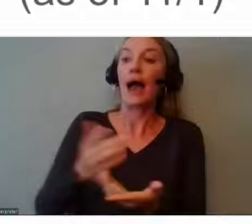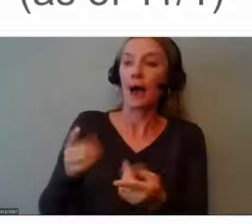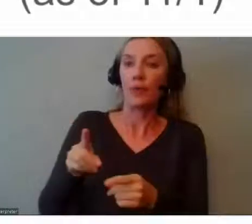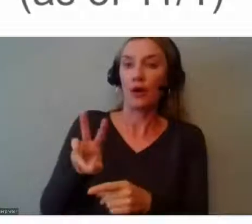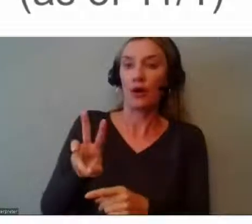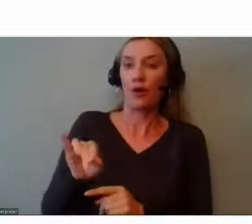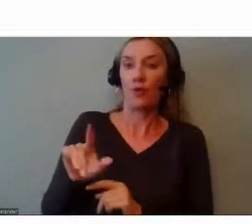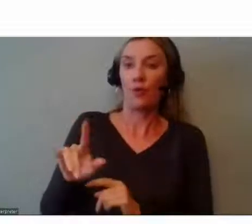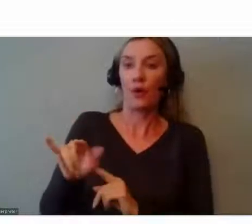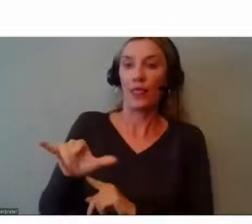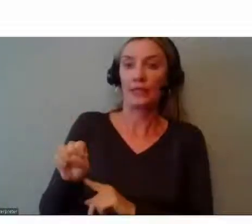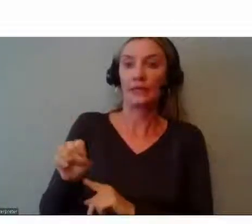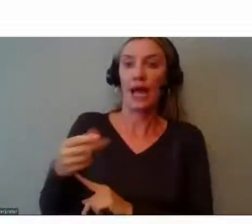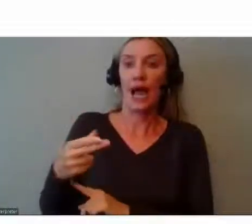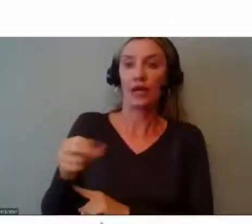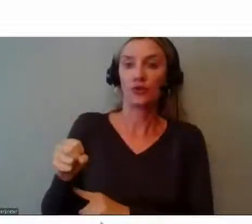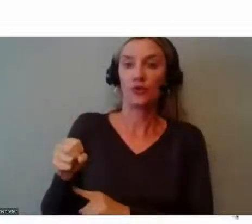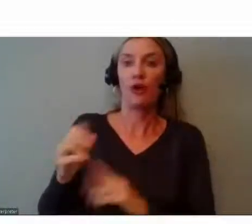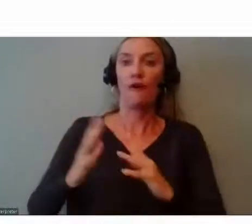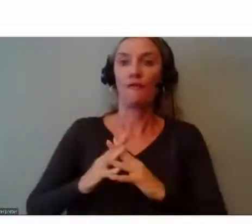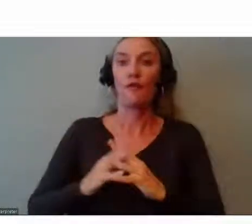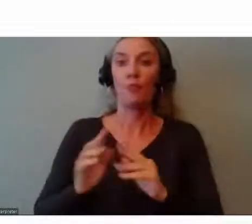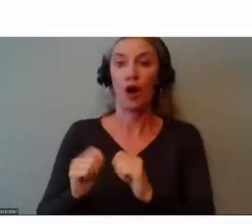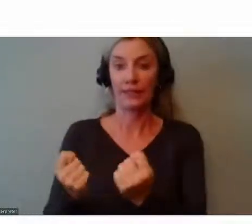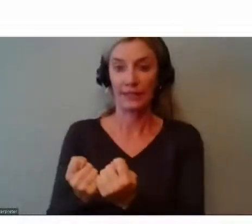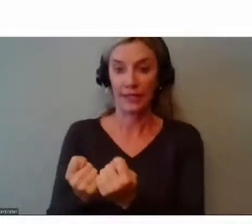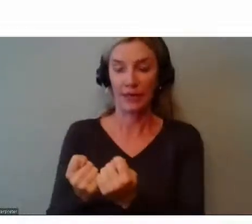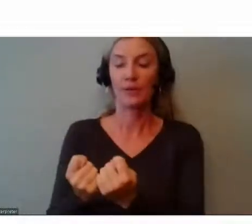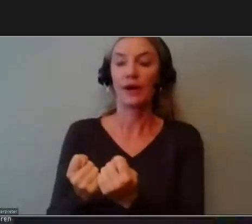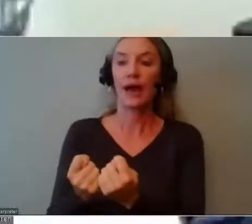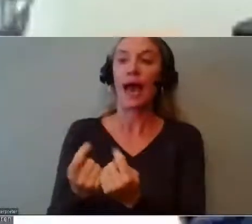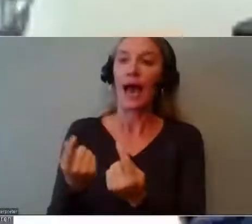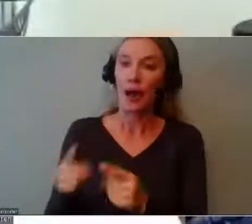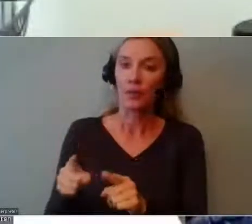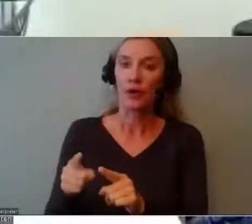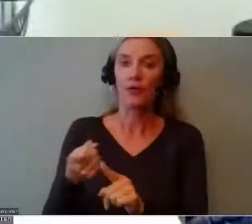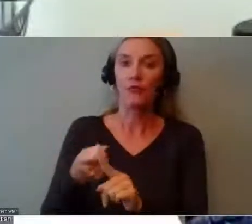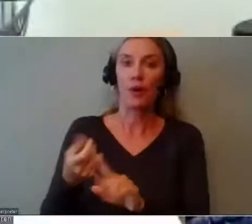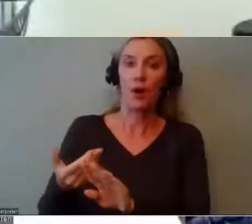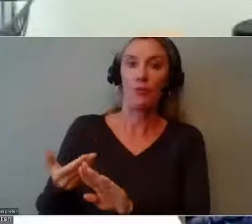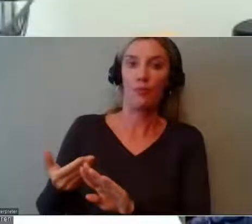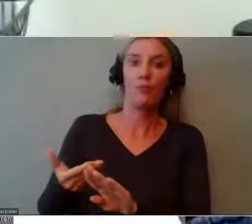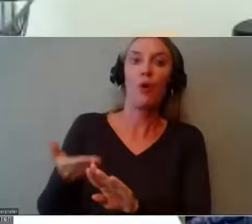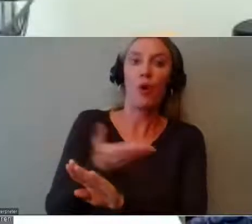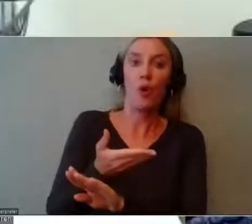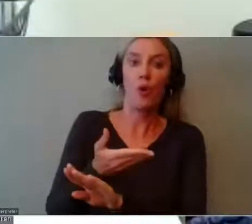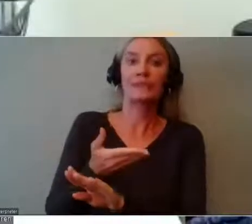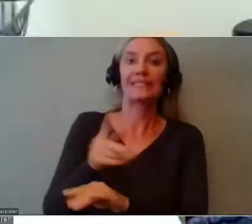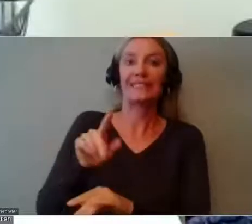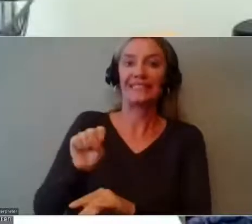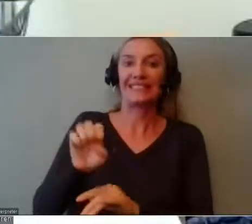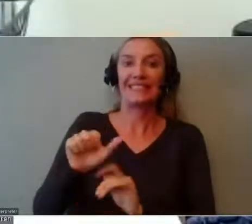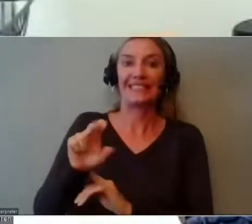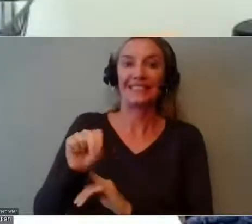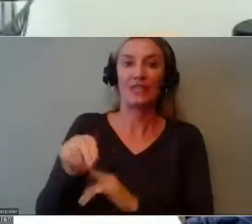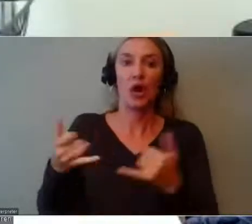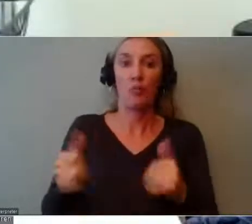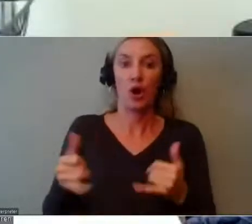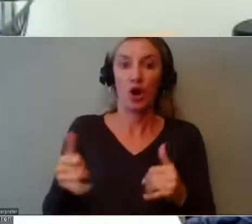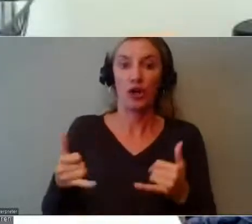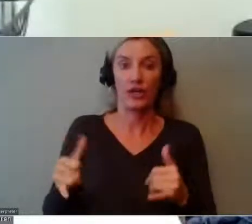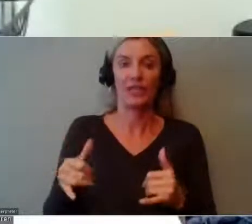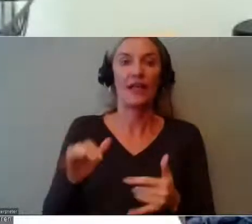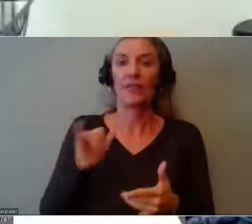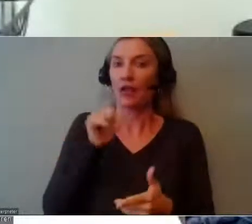school football team traced back to a postseason party. Thankfully, this was kept out of the school, as so many other